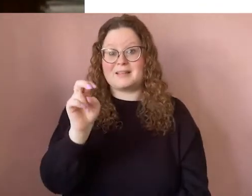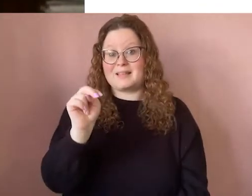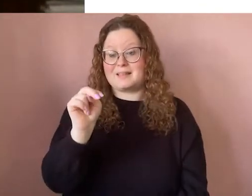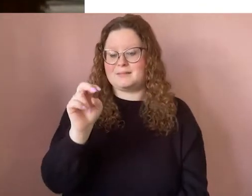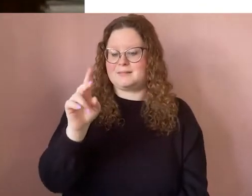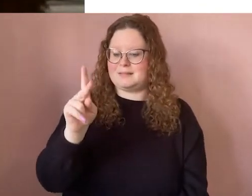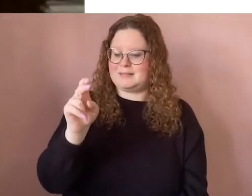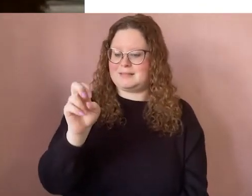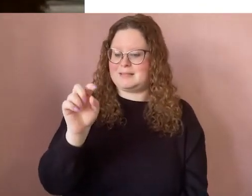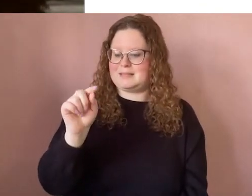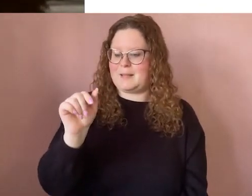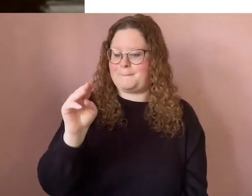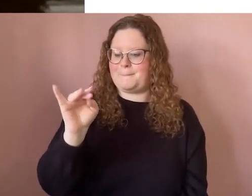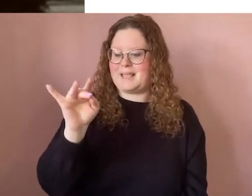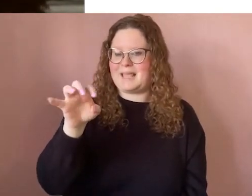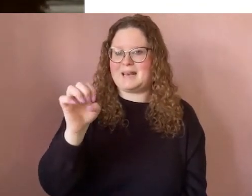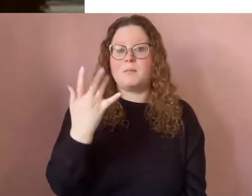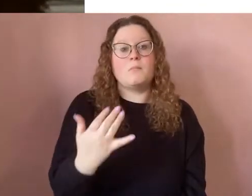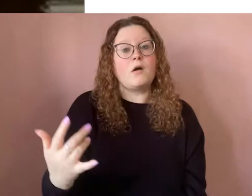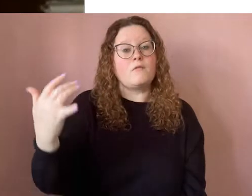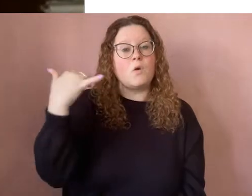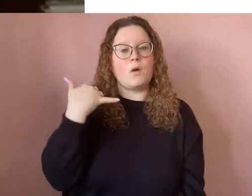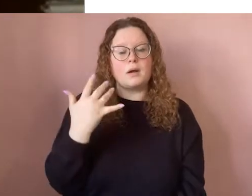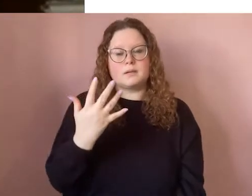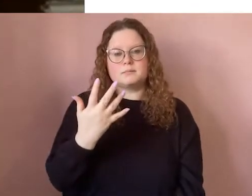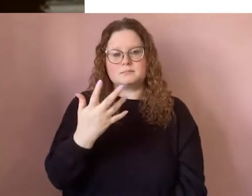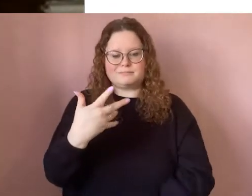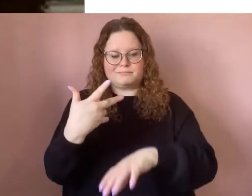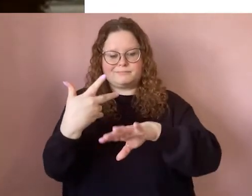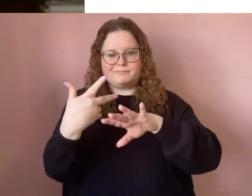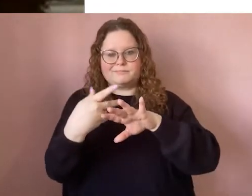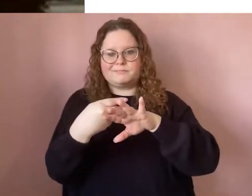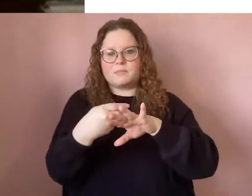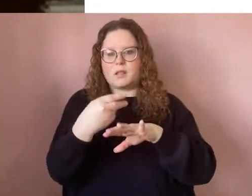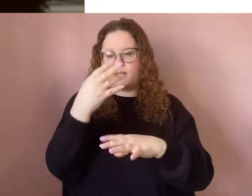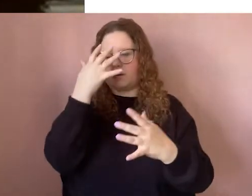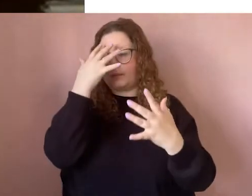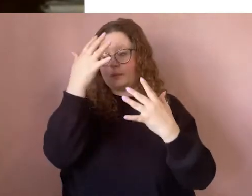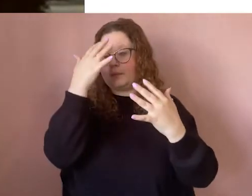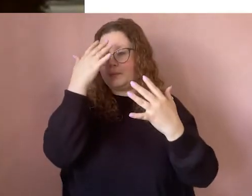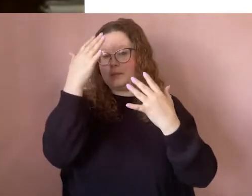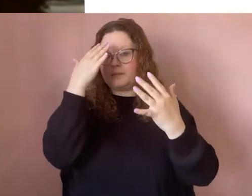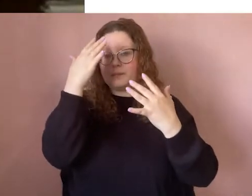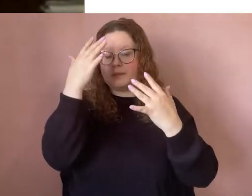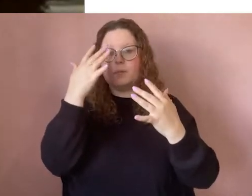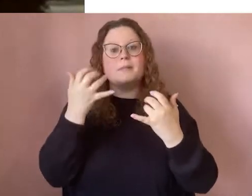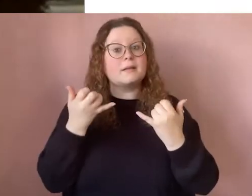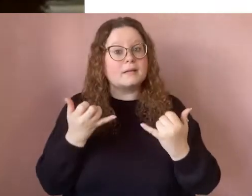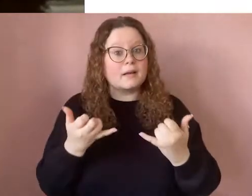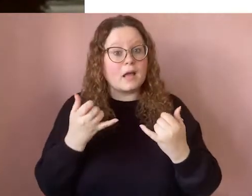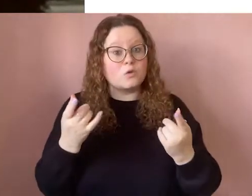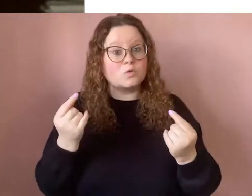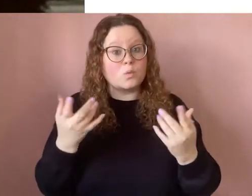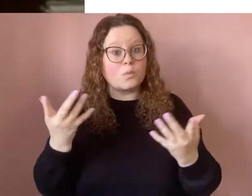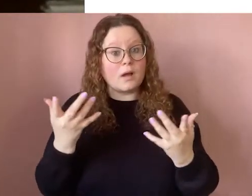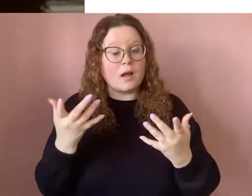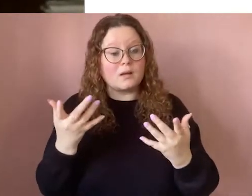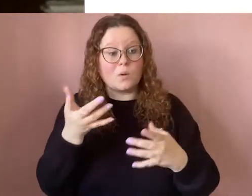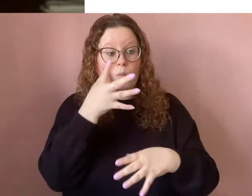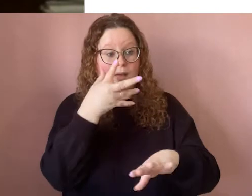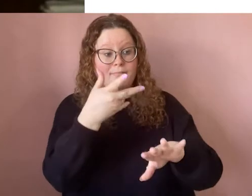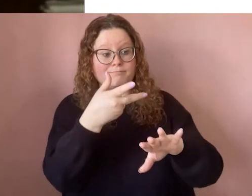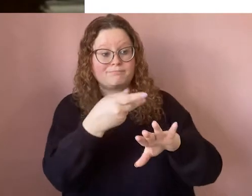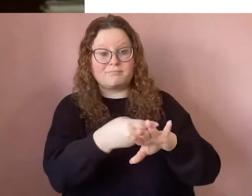old days has been approved in the United States and Canada for development and may bring the treatment of depression down to a matter